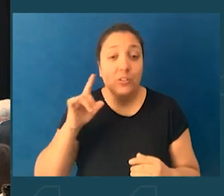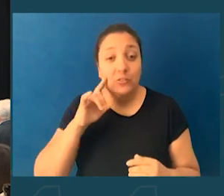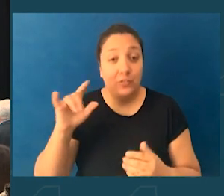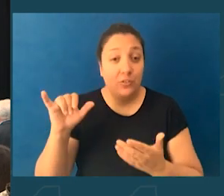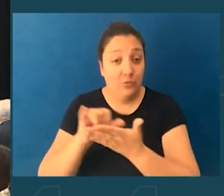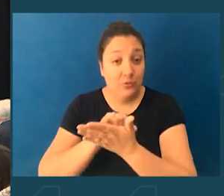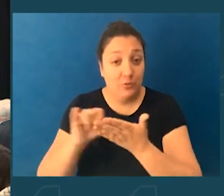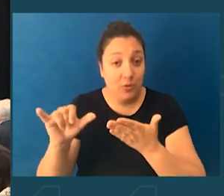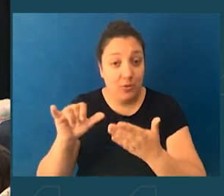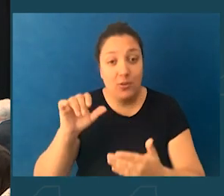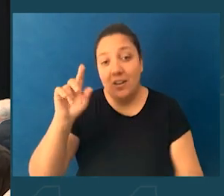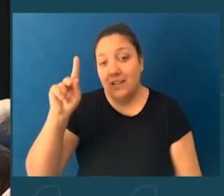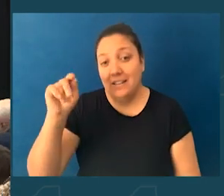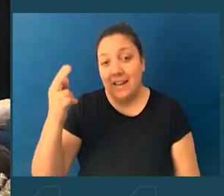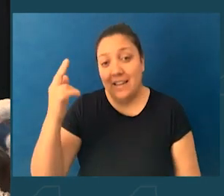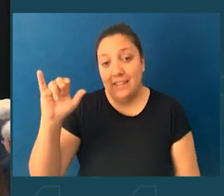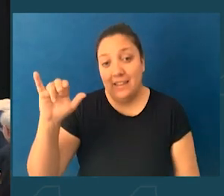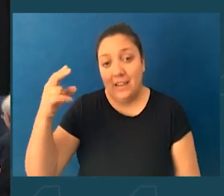Governor Kathy Hochul.